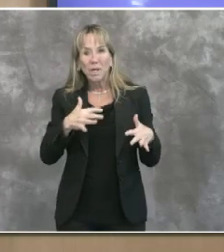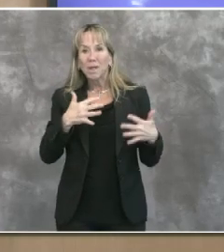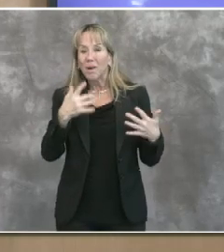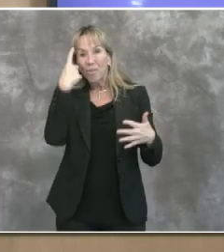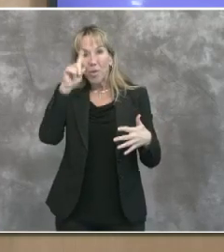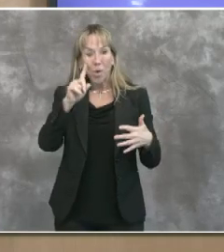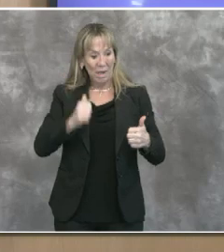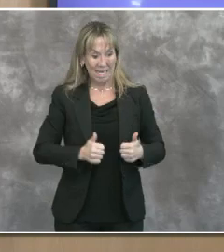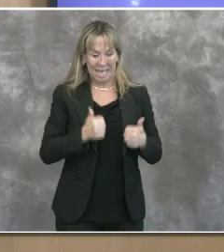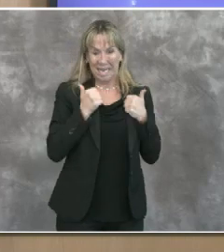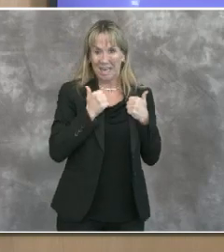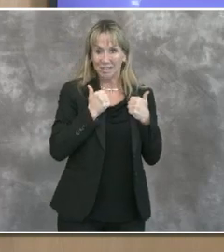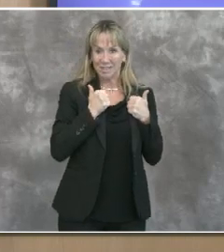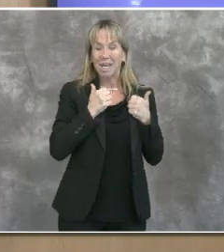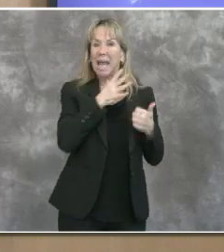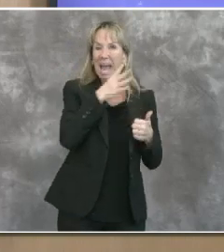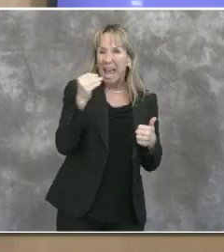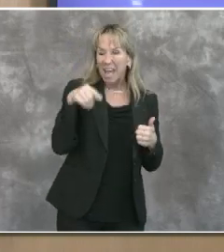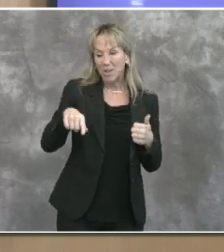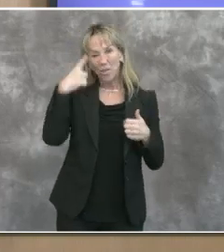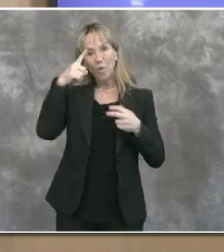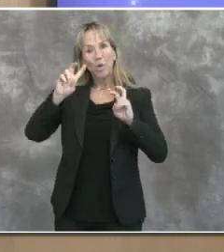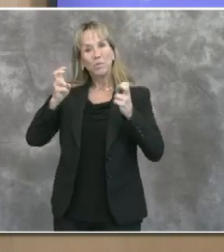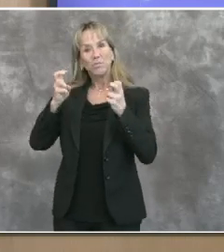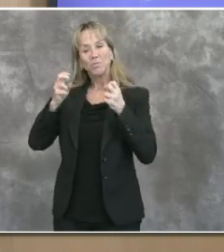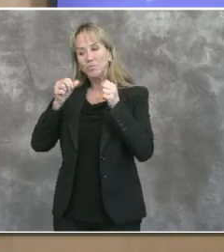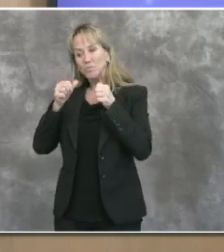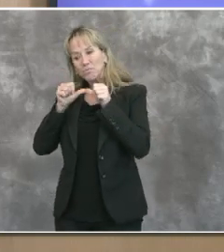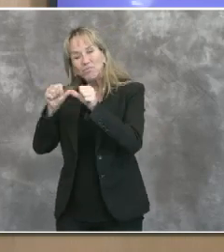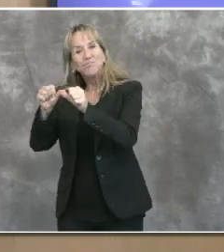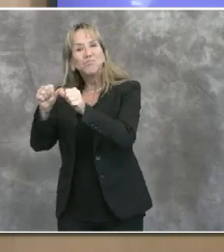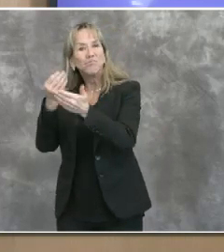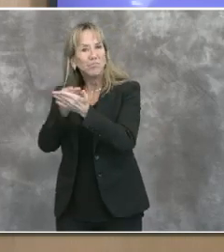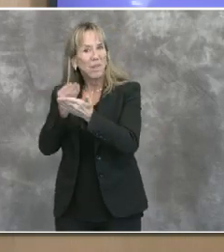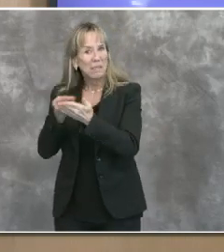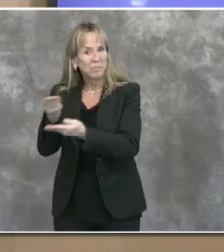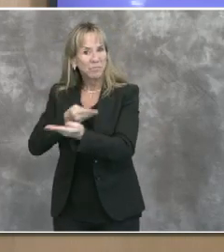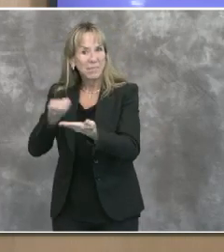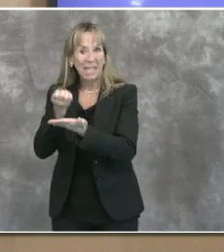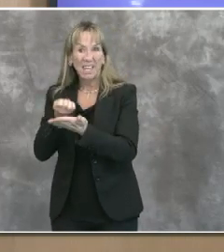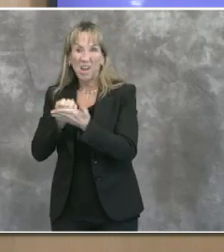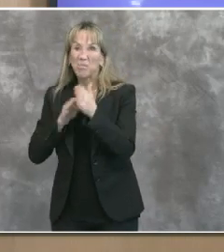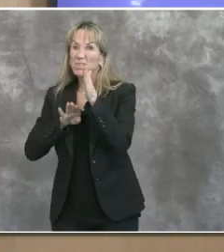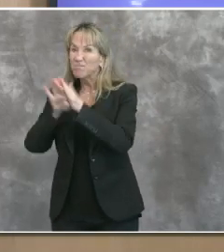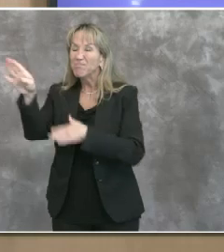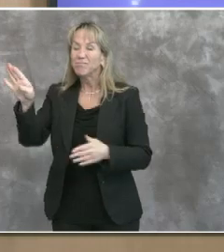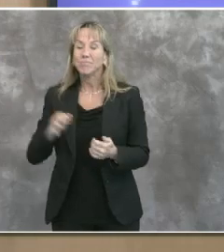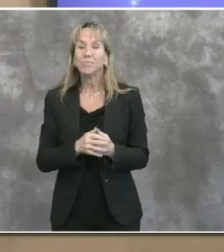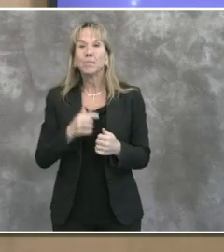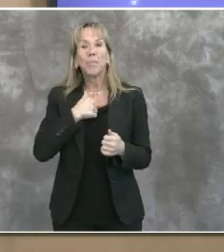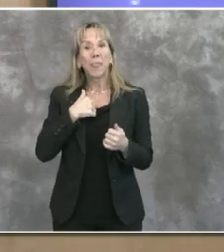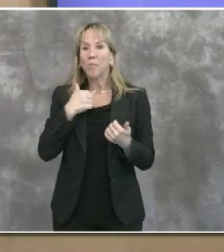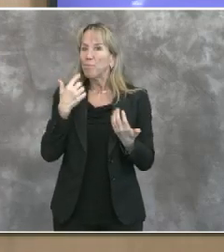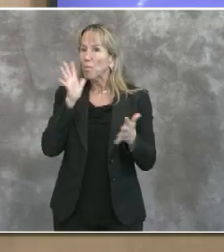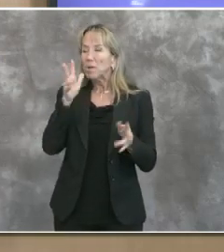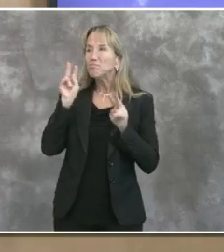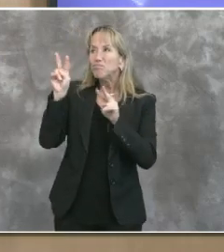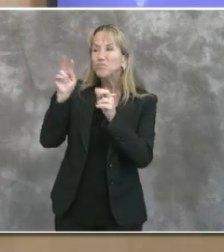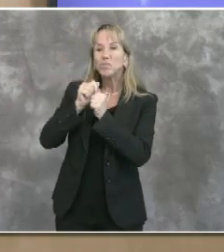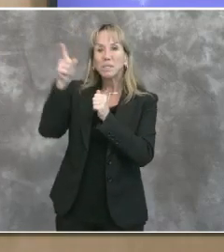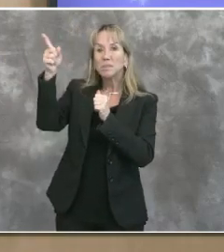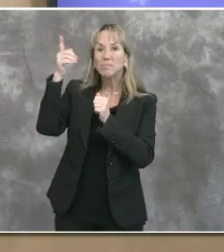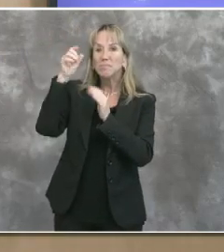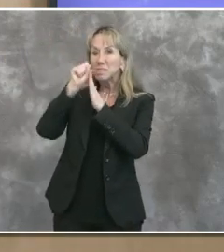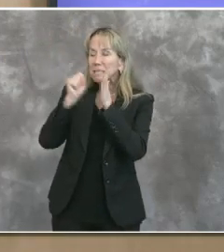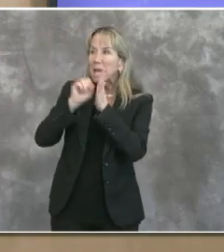our economy to have a sustained rebuild and a sustained pathway out of this. So we will continue our coordination with the state of California along with our